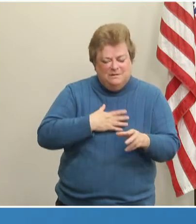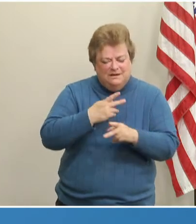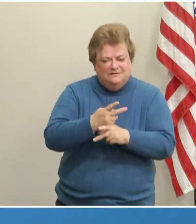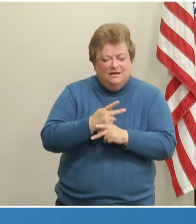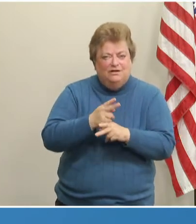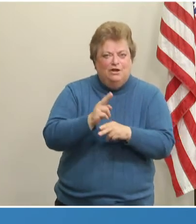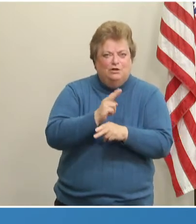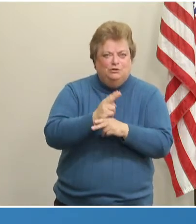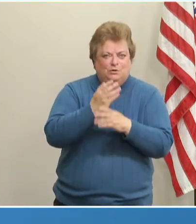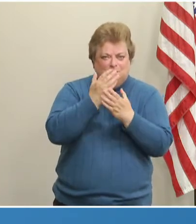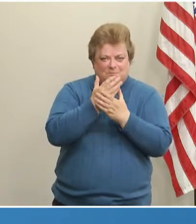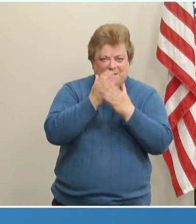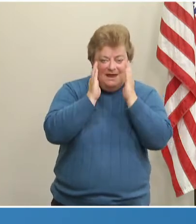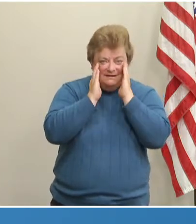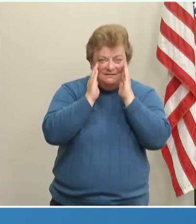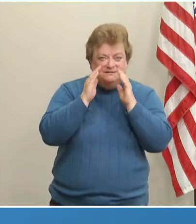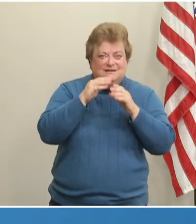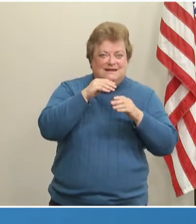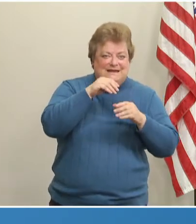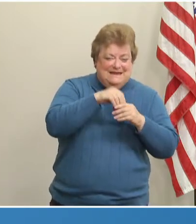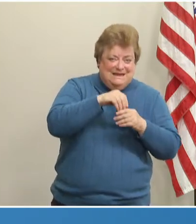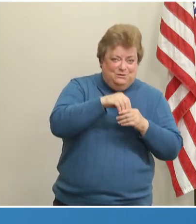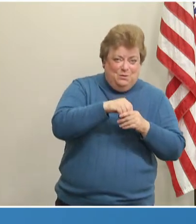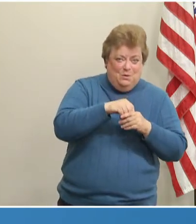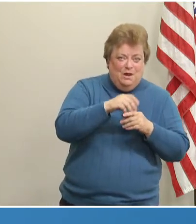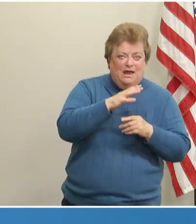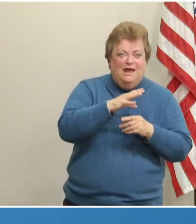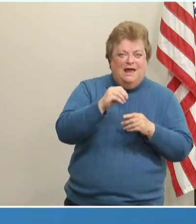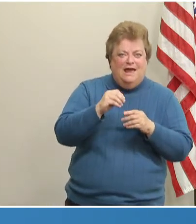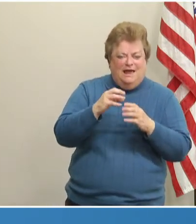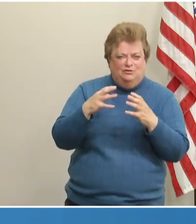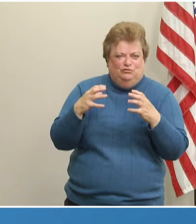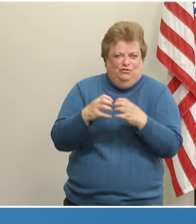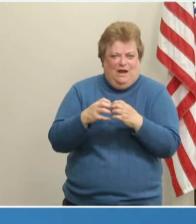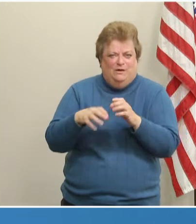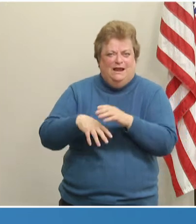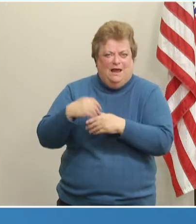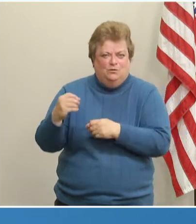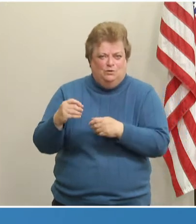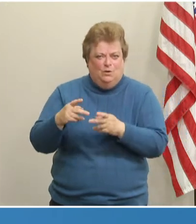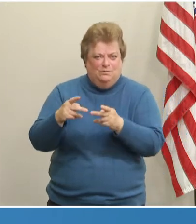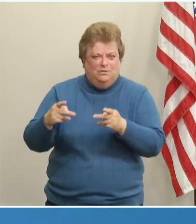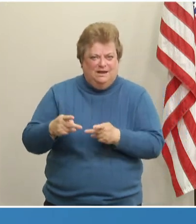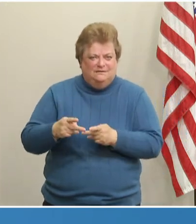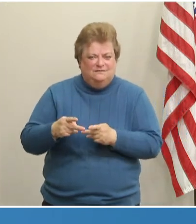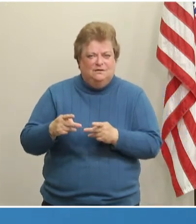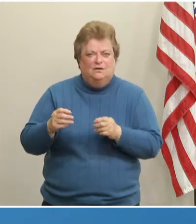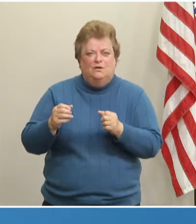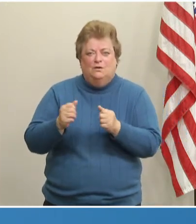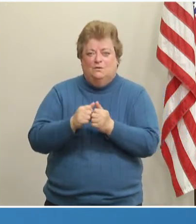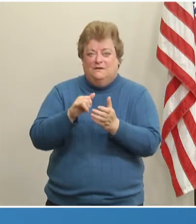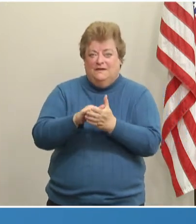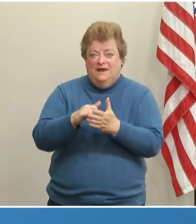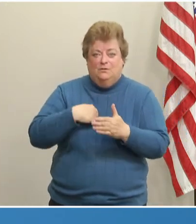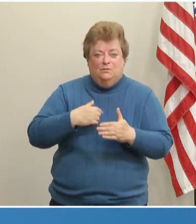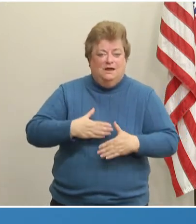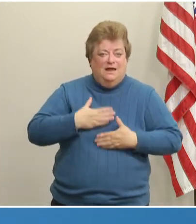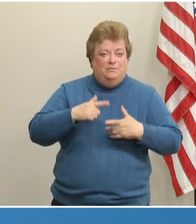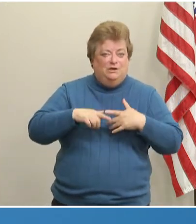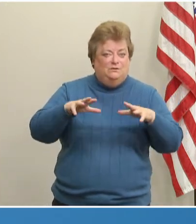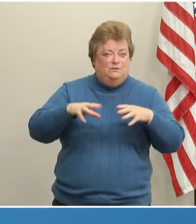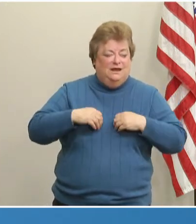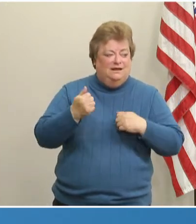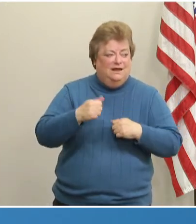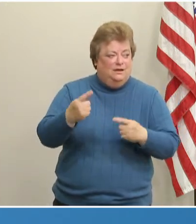in indoor public areas and crowded outdoor spaces. With that, we'd be happy to take any